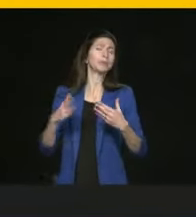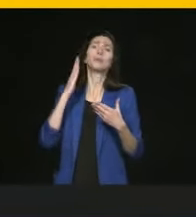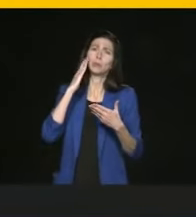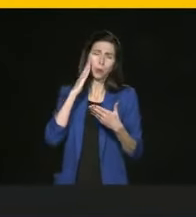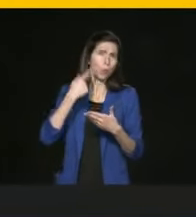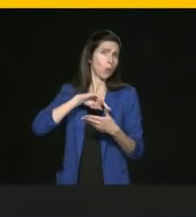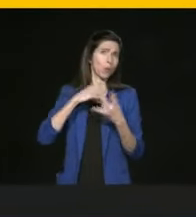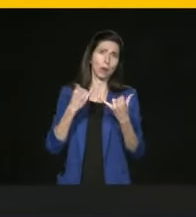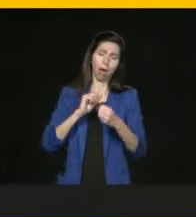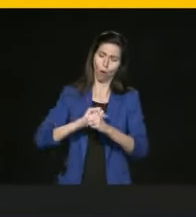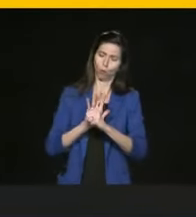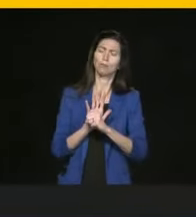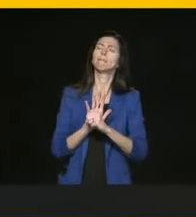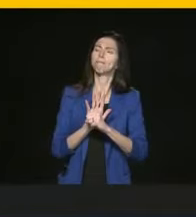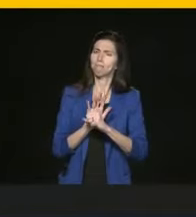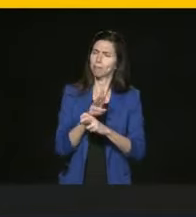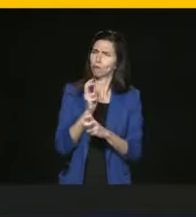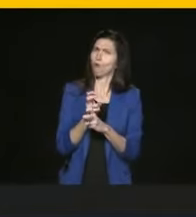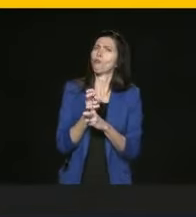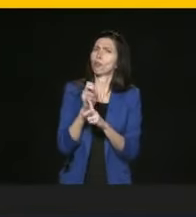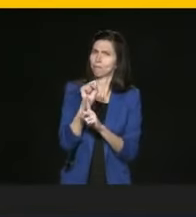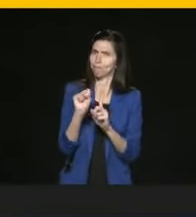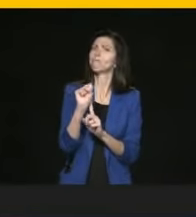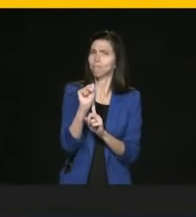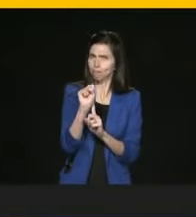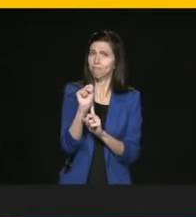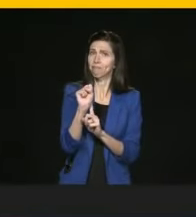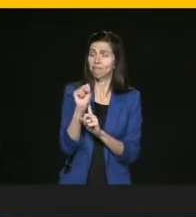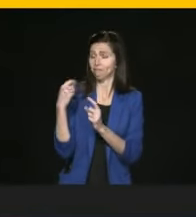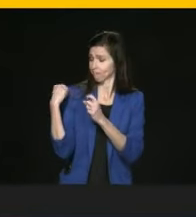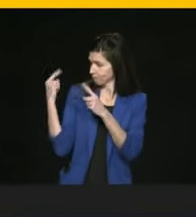as of April 16th, we have received a total of